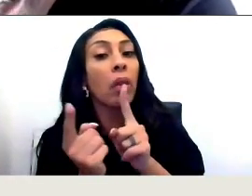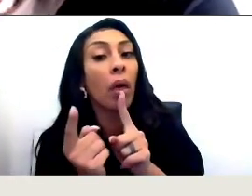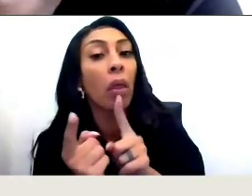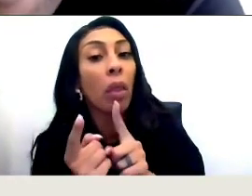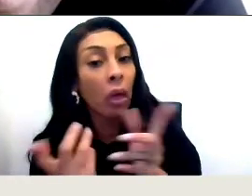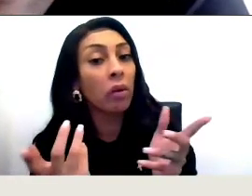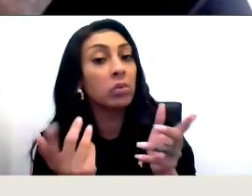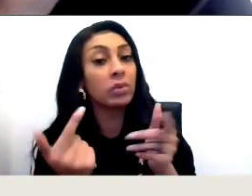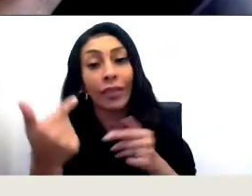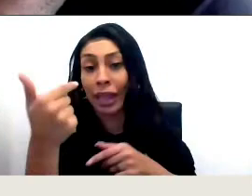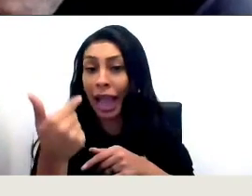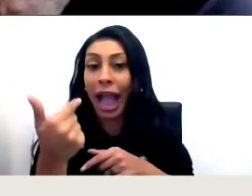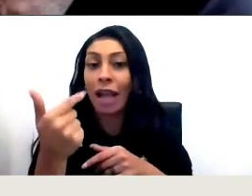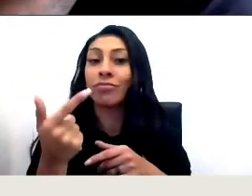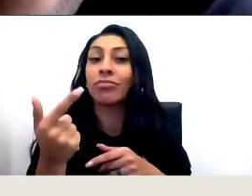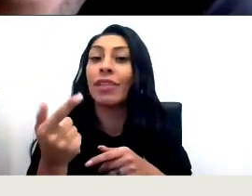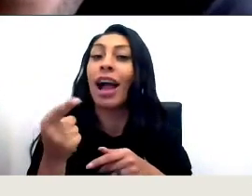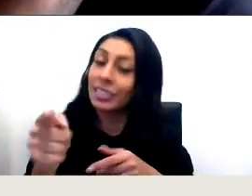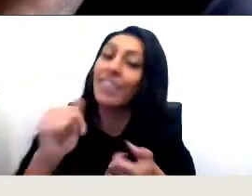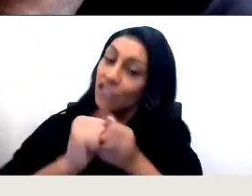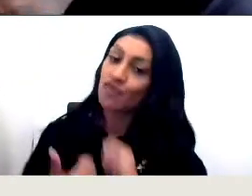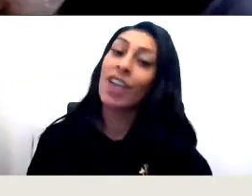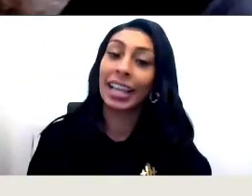know, to the camera as a friend.